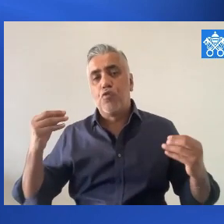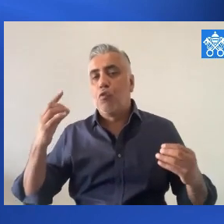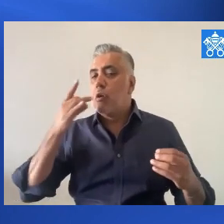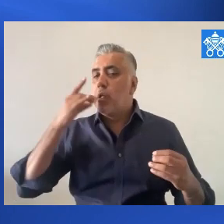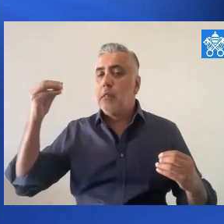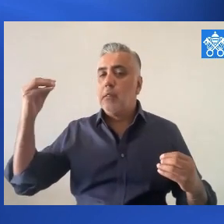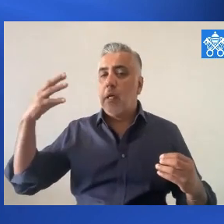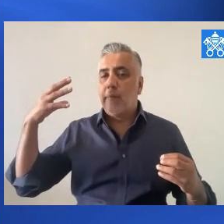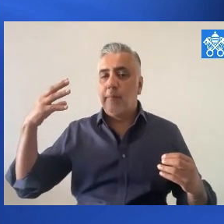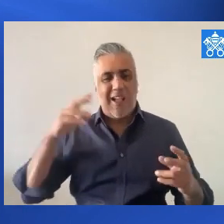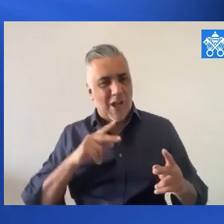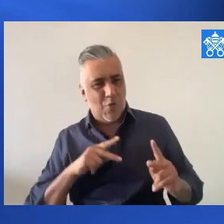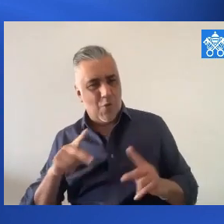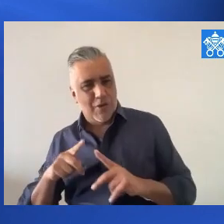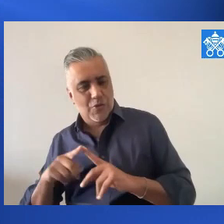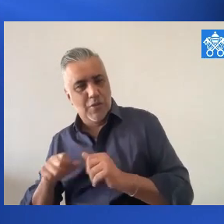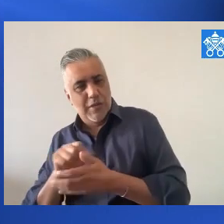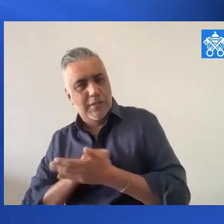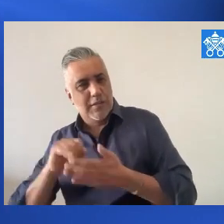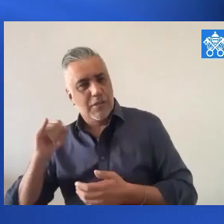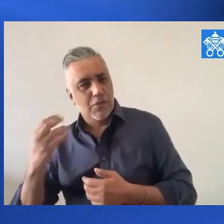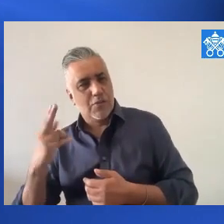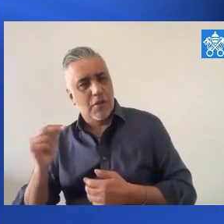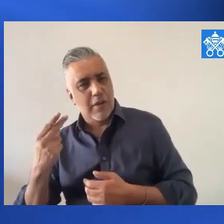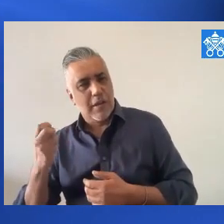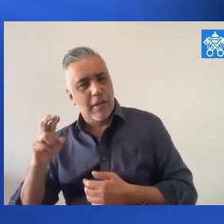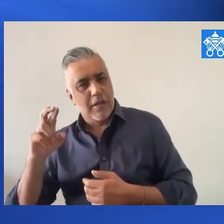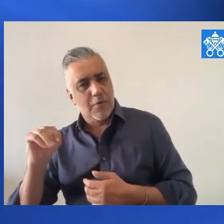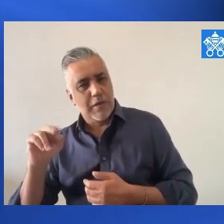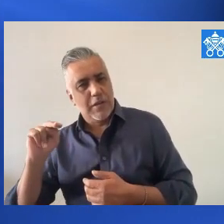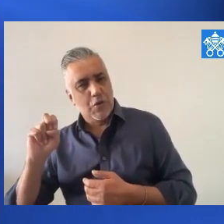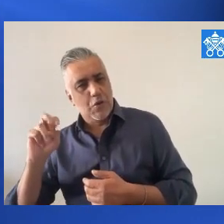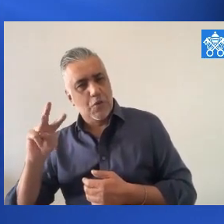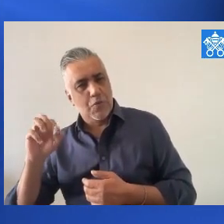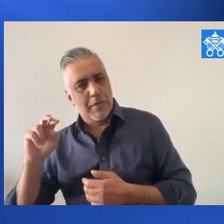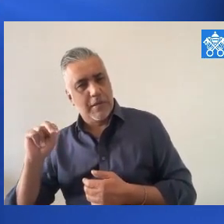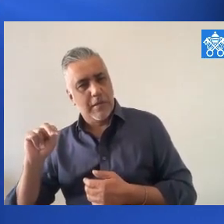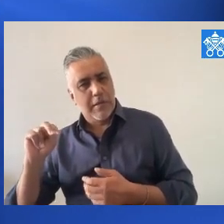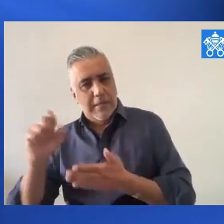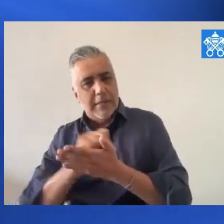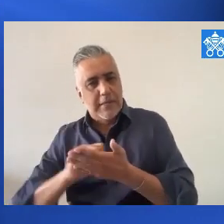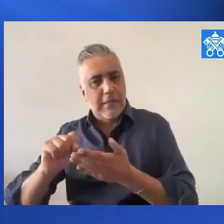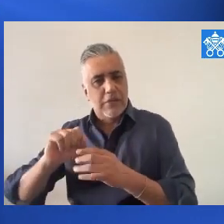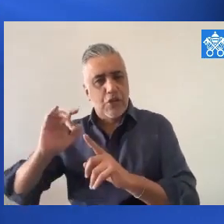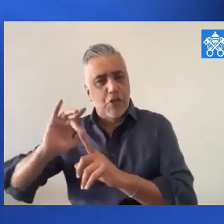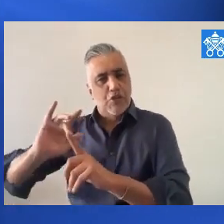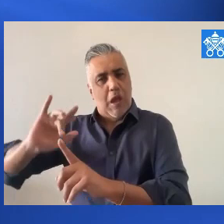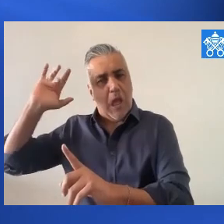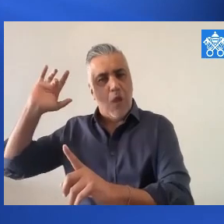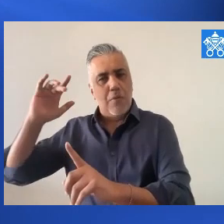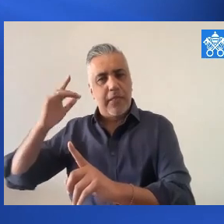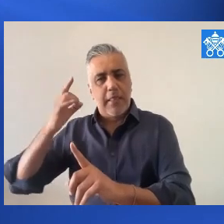His gentle light, according to the beautiful expression of Saint John Henry Newman. The